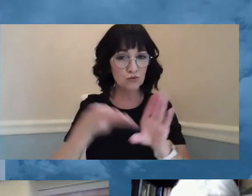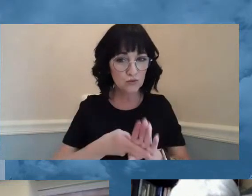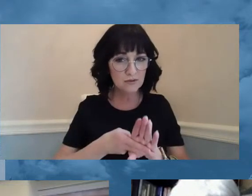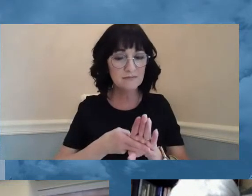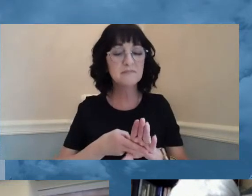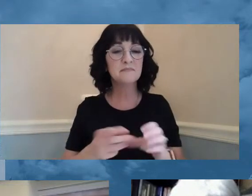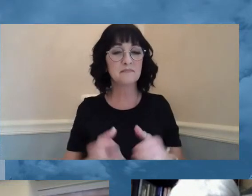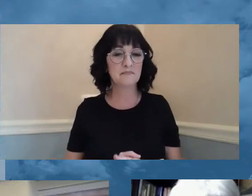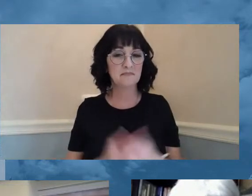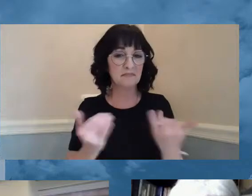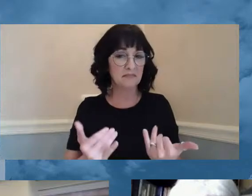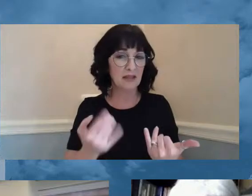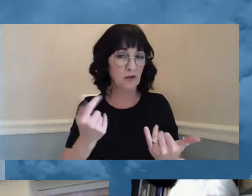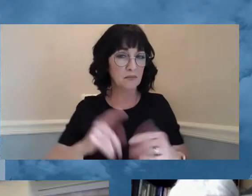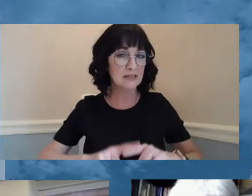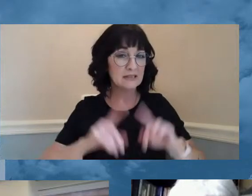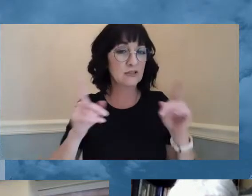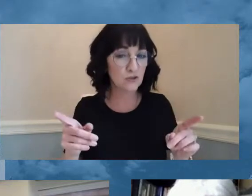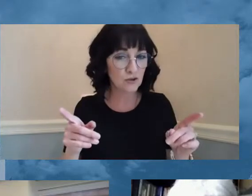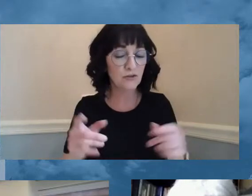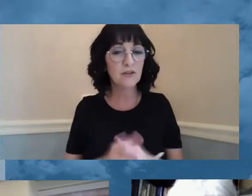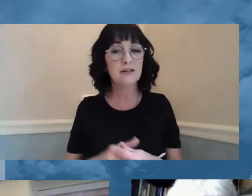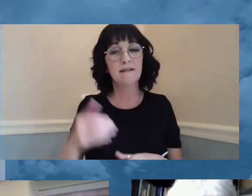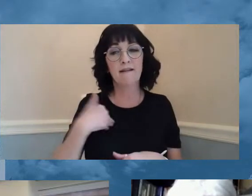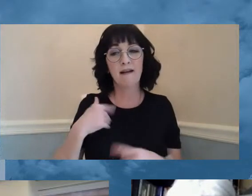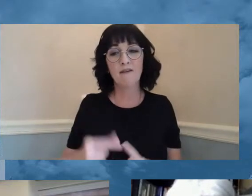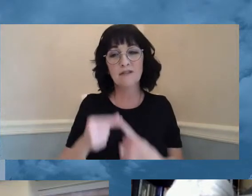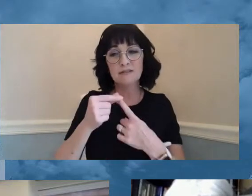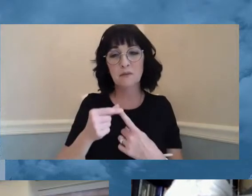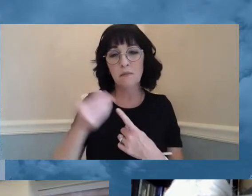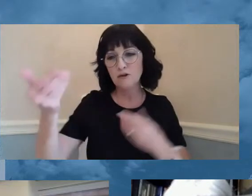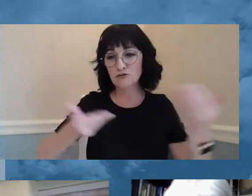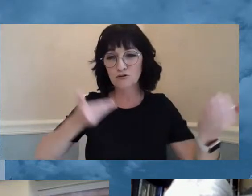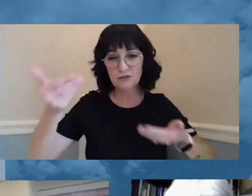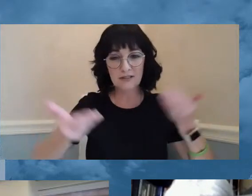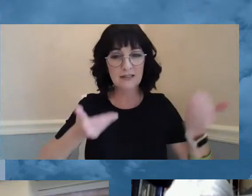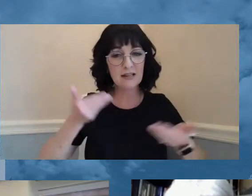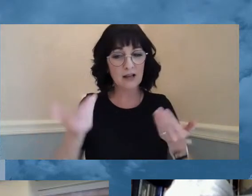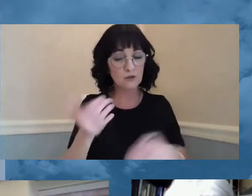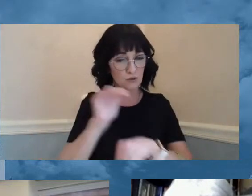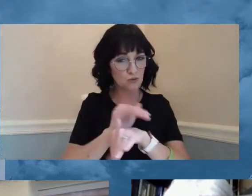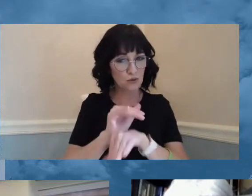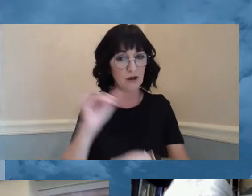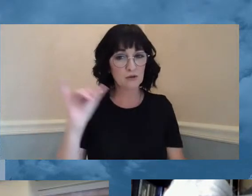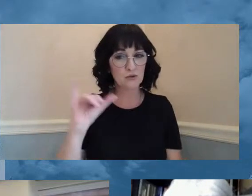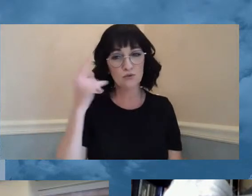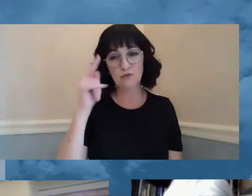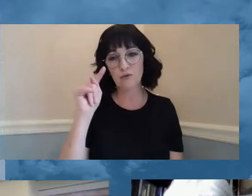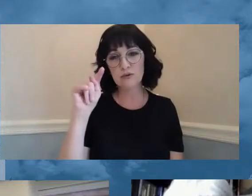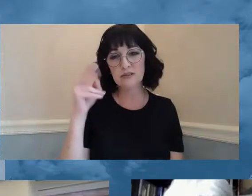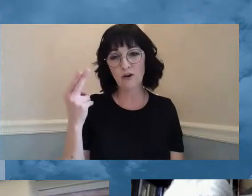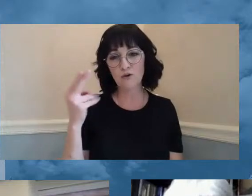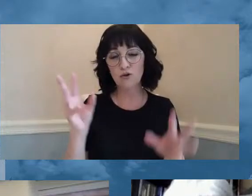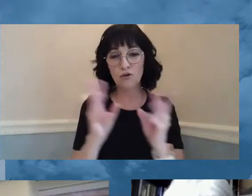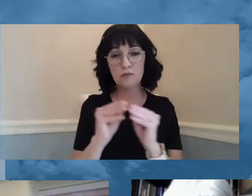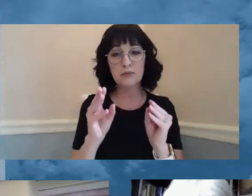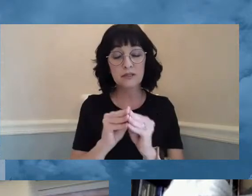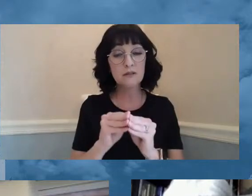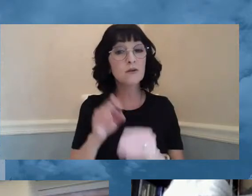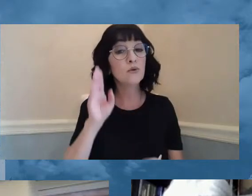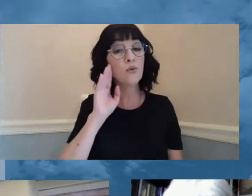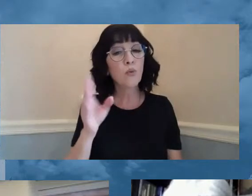guests normally, and we do tonight as well for our town hall meeting. We'll go through our slides a little bit quicker than we normally